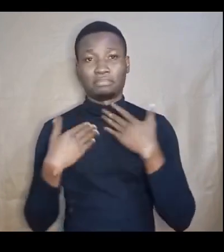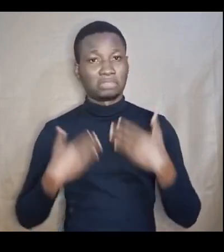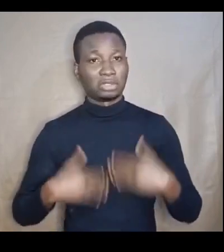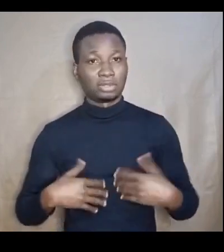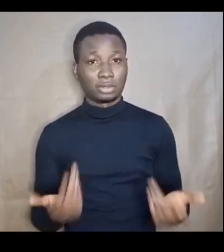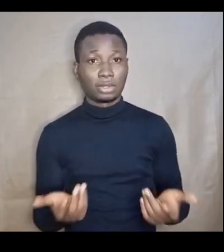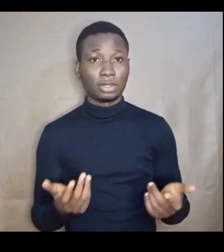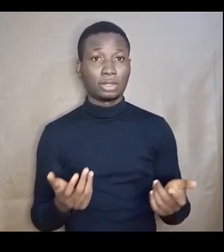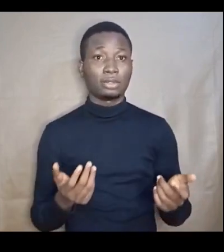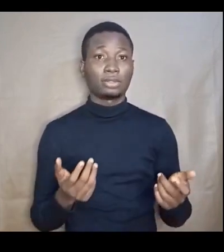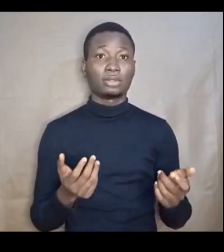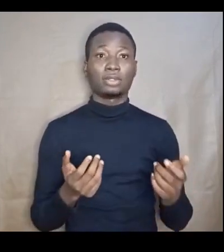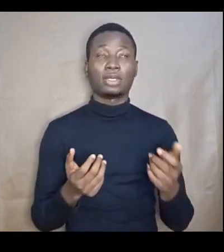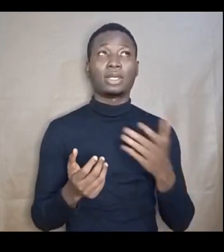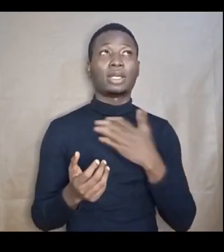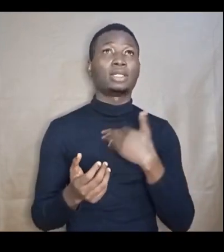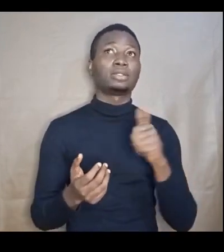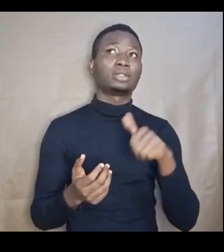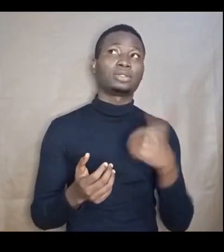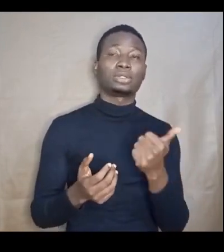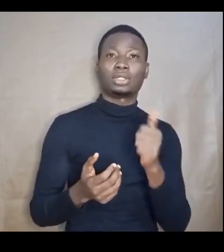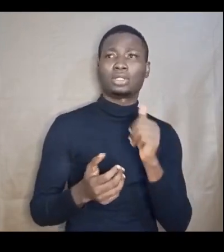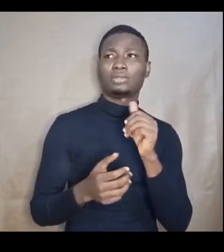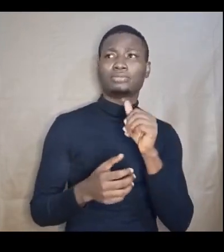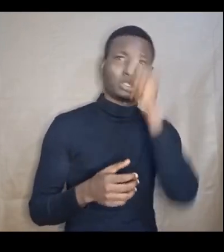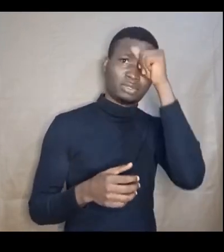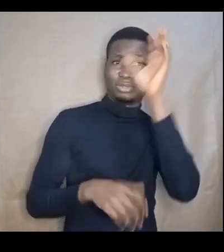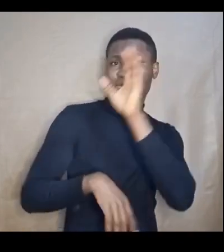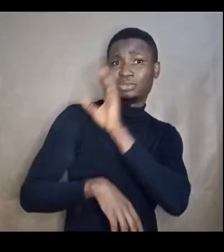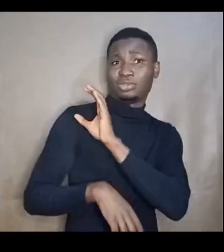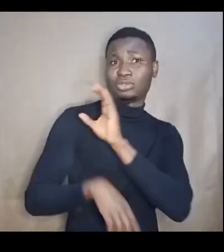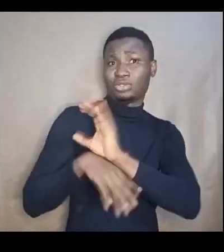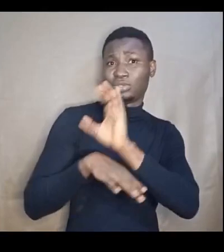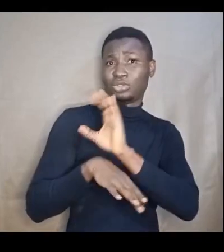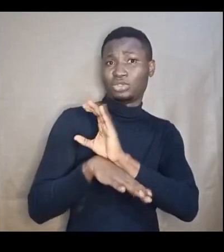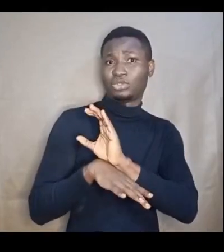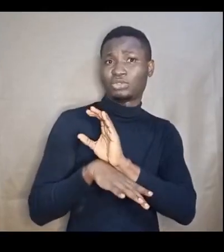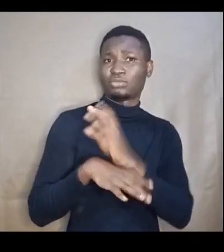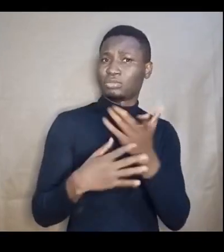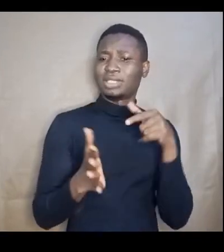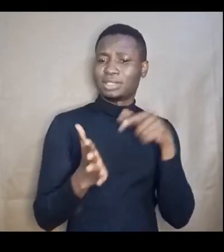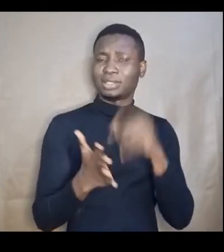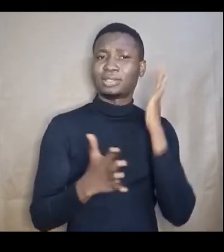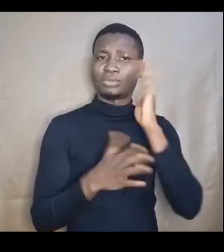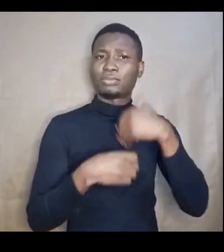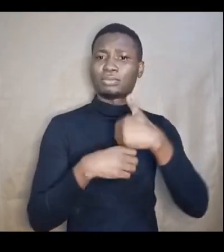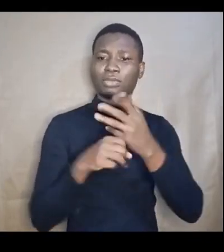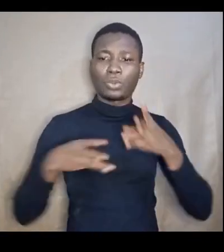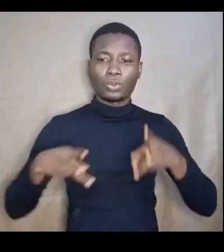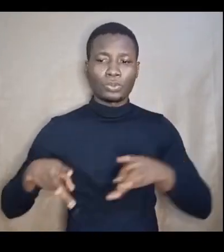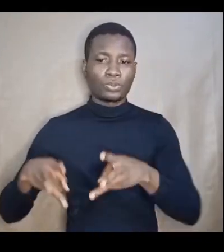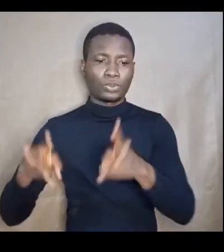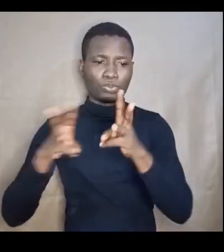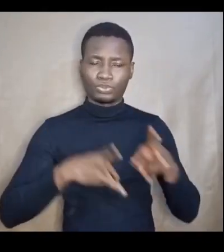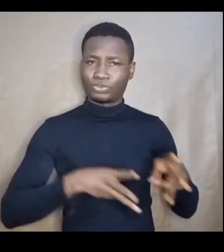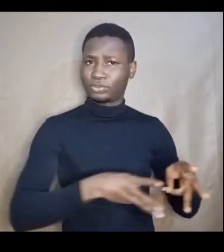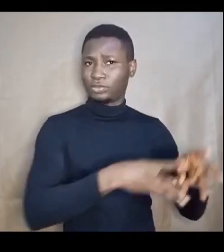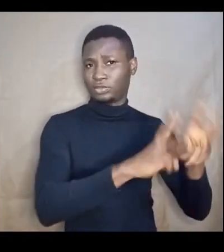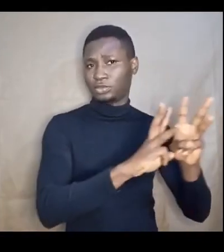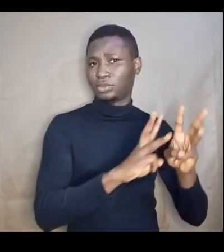is a Pentecostal church, I understand, also along the way. It will also give way. It will also give